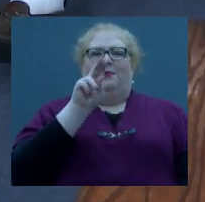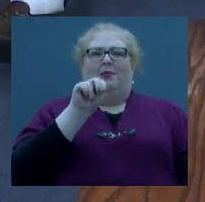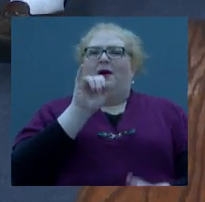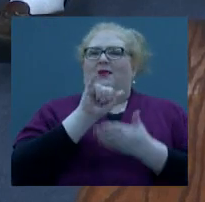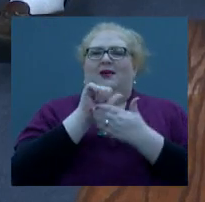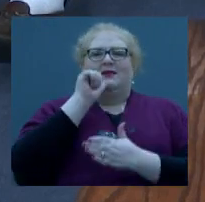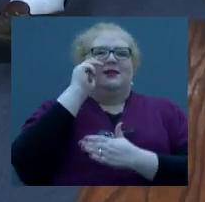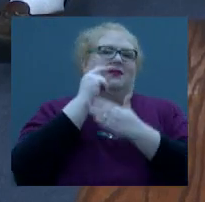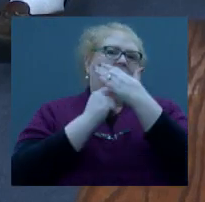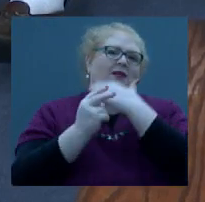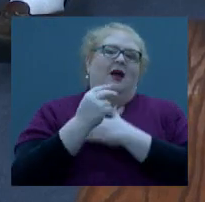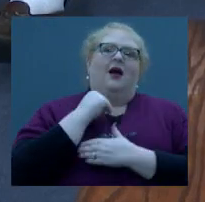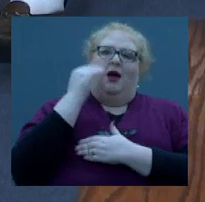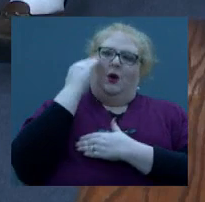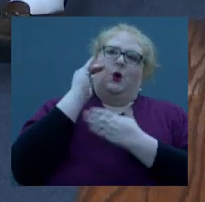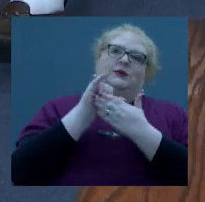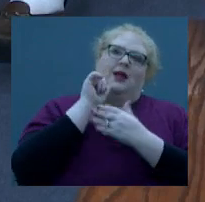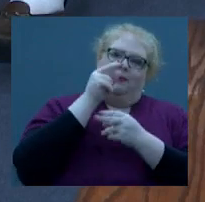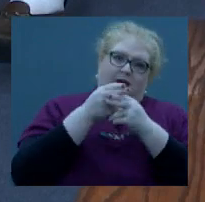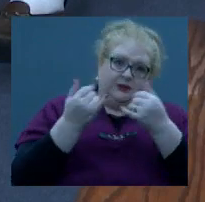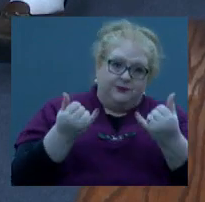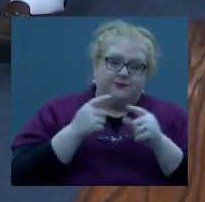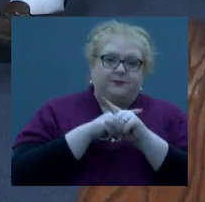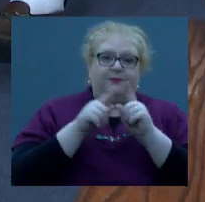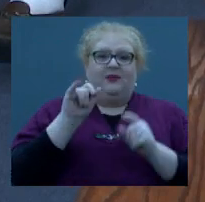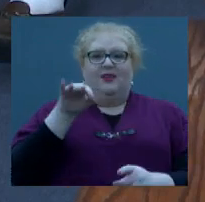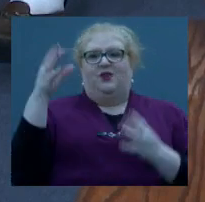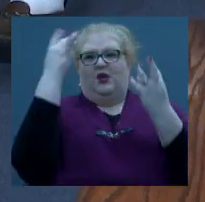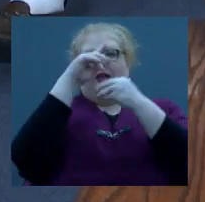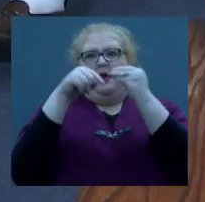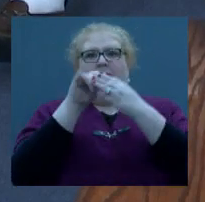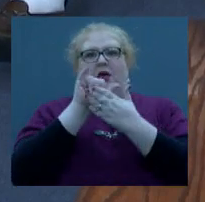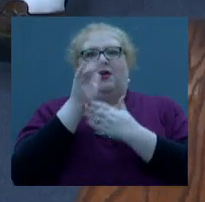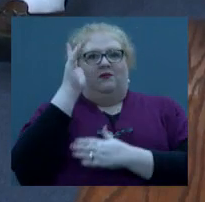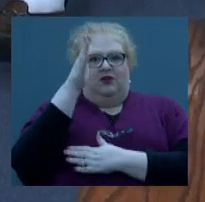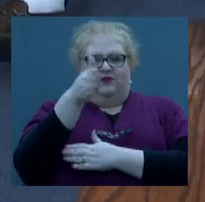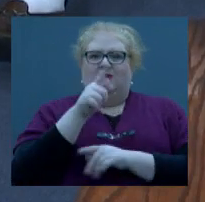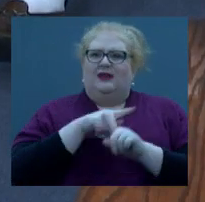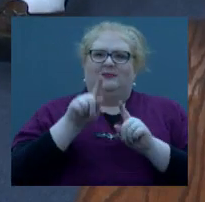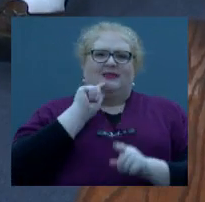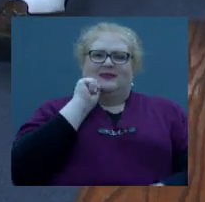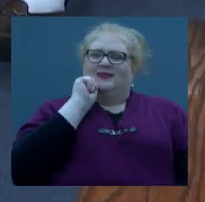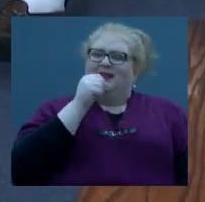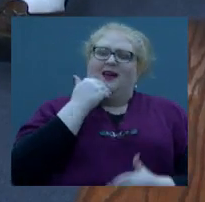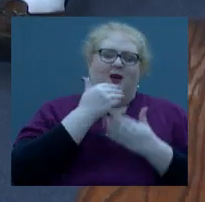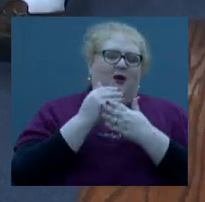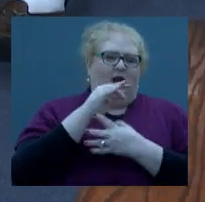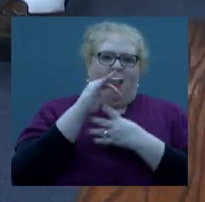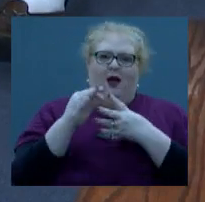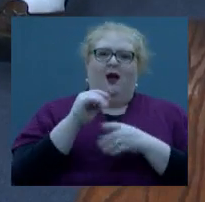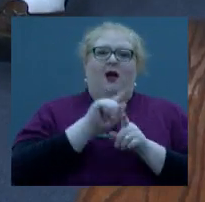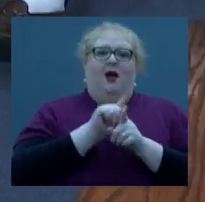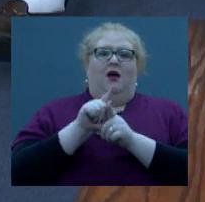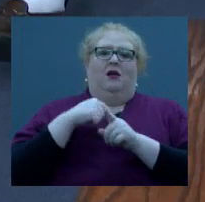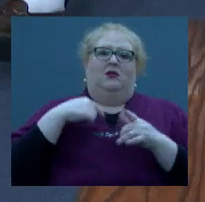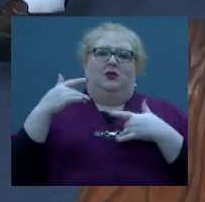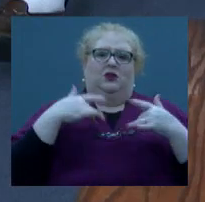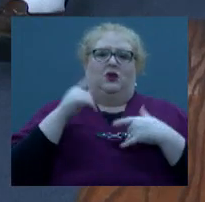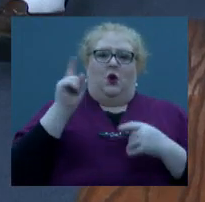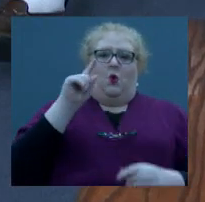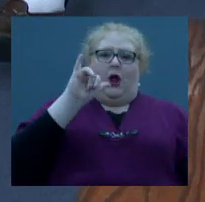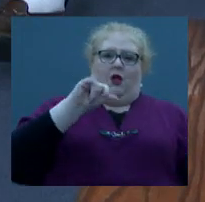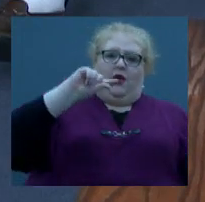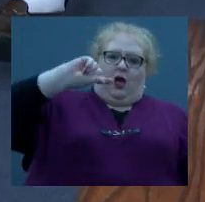option. I know that's not on the board now, but just if you're thinking about that in the future, that is not an option. And I also have a concern where that hook is